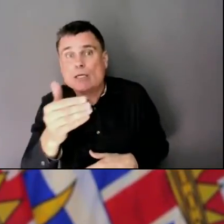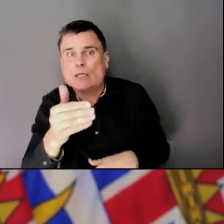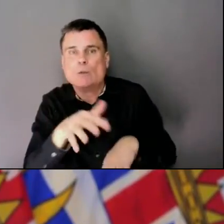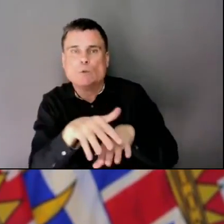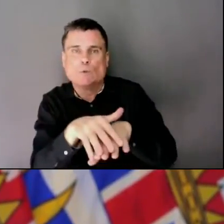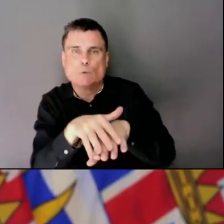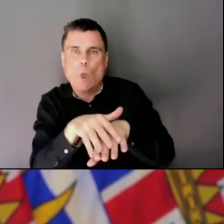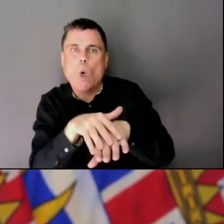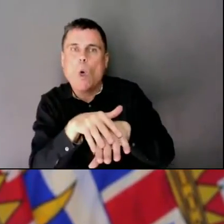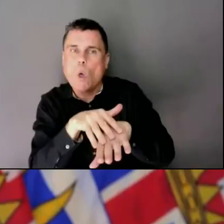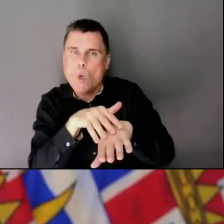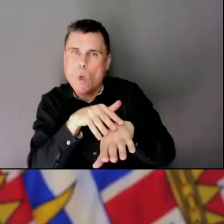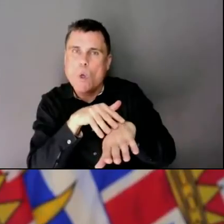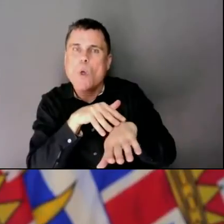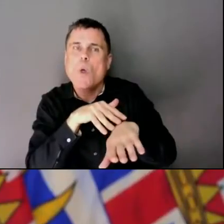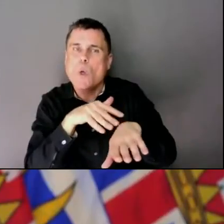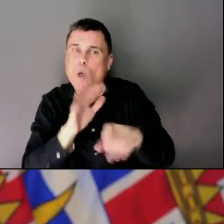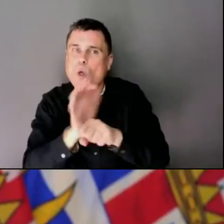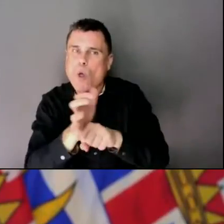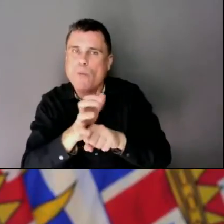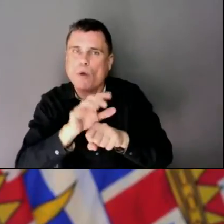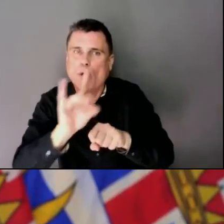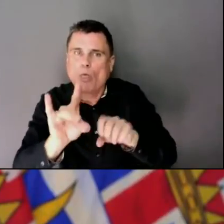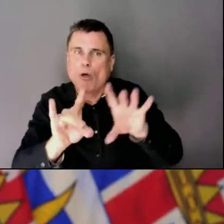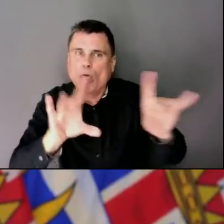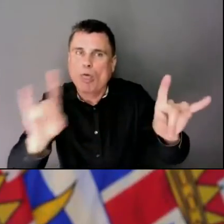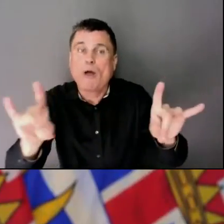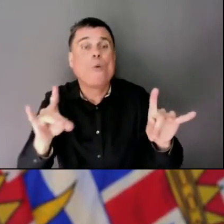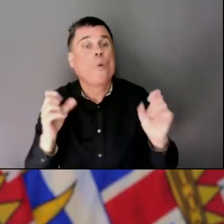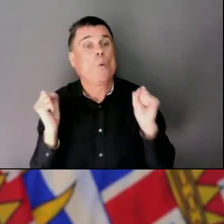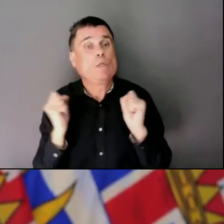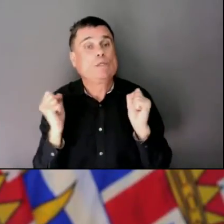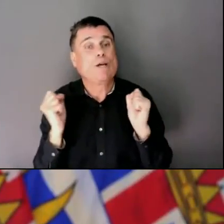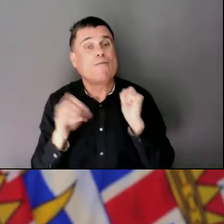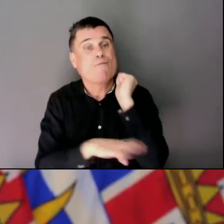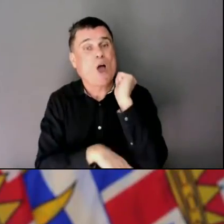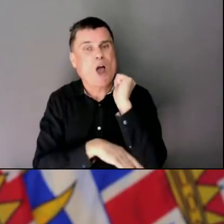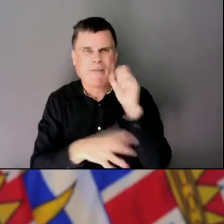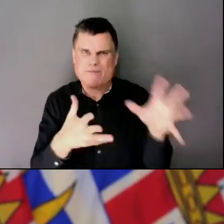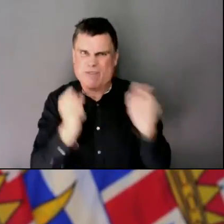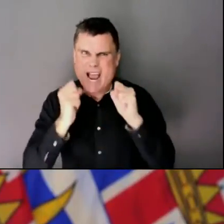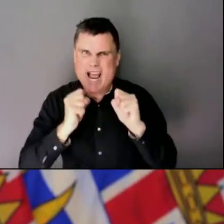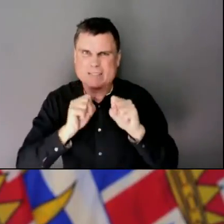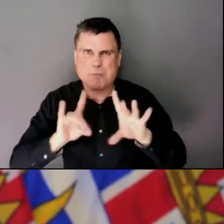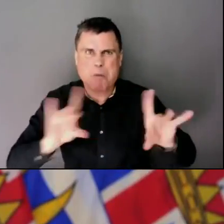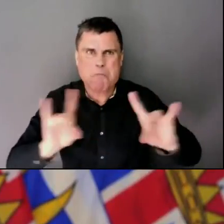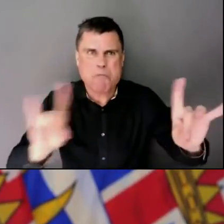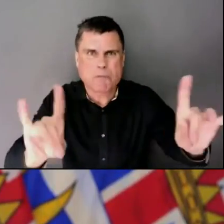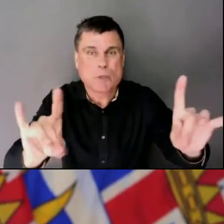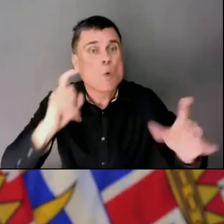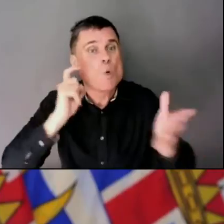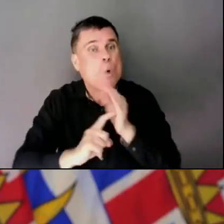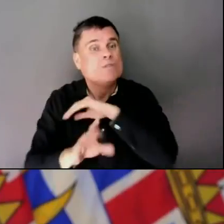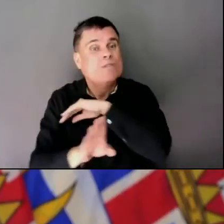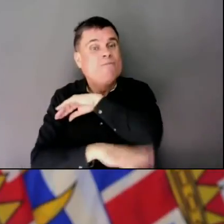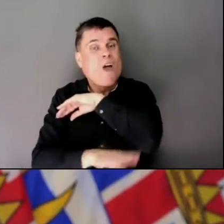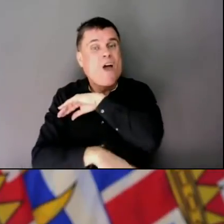that quite dramatically as we headed into October, November. So I do believe we'll have some leeway.